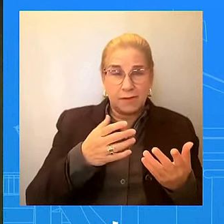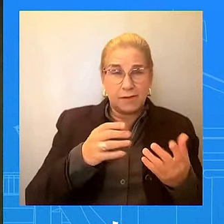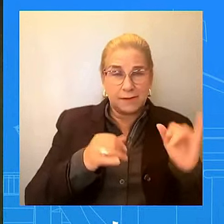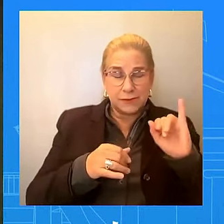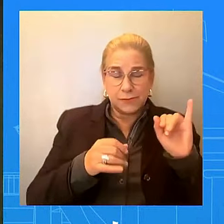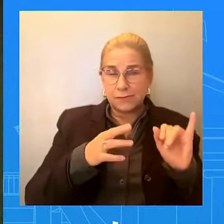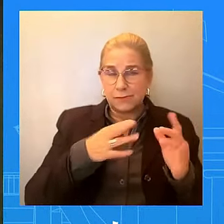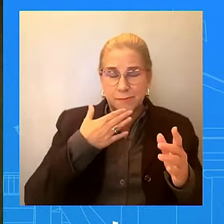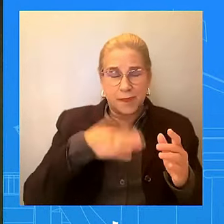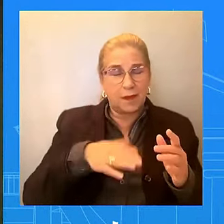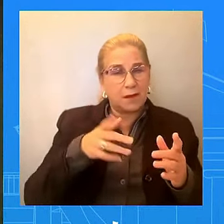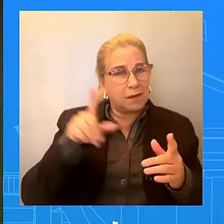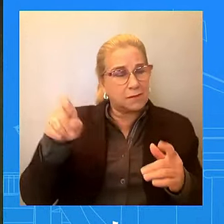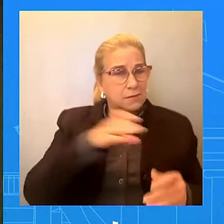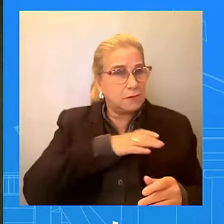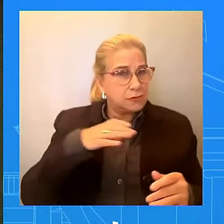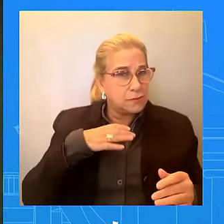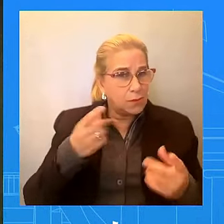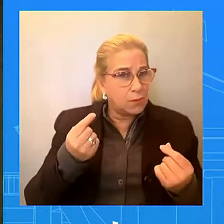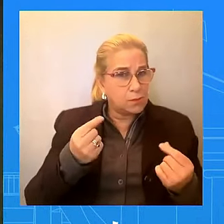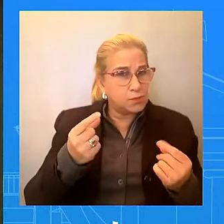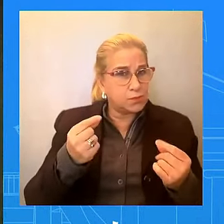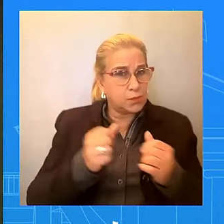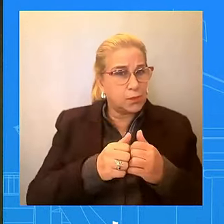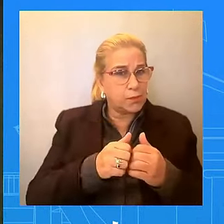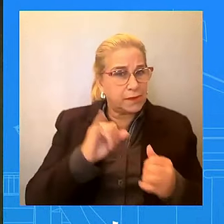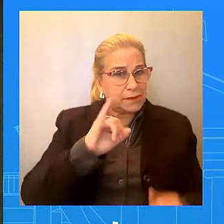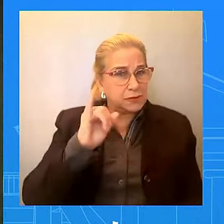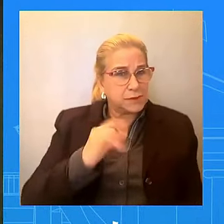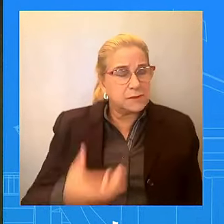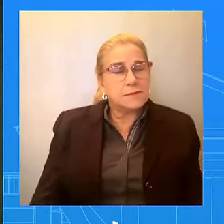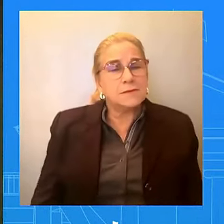I've been in the Department of Homeland Security as the Director of U.S.